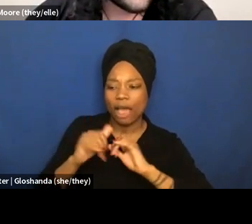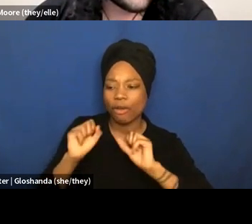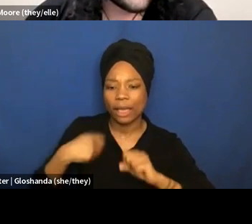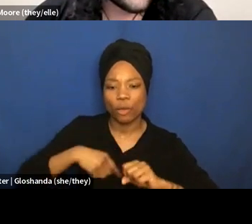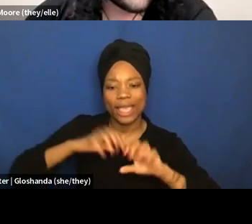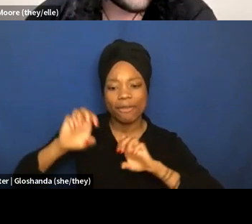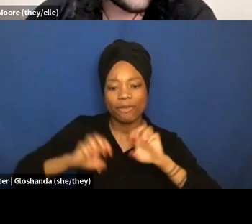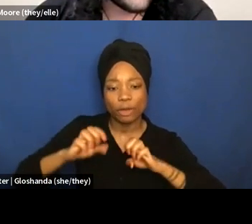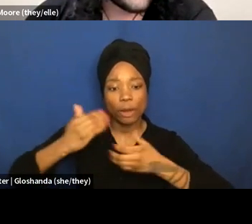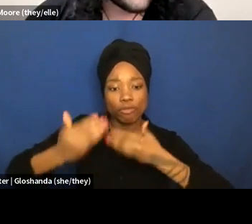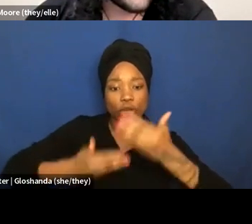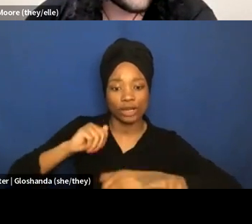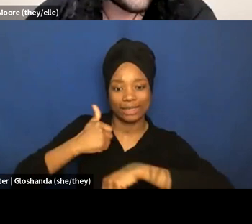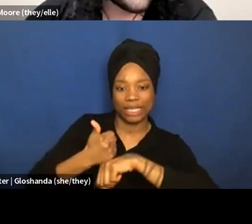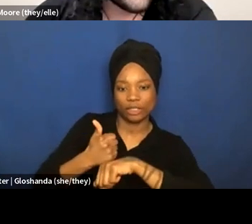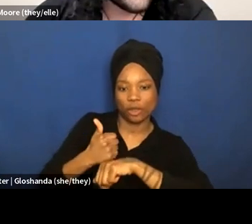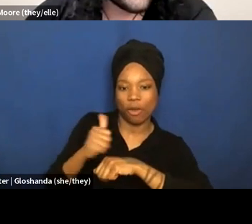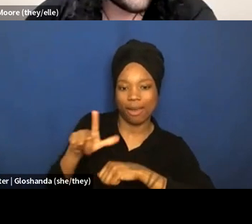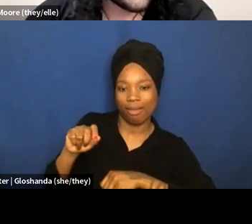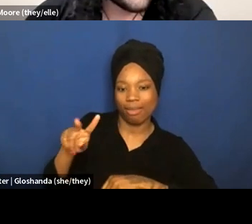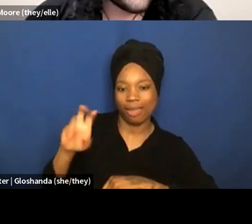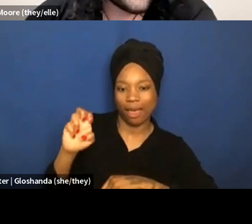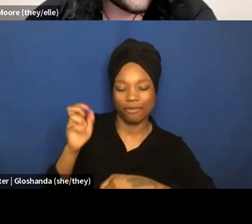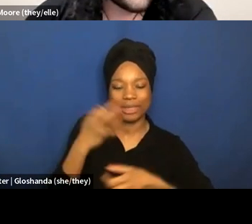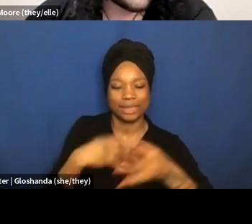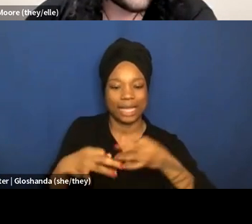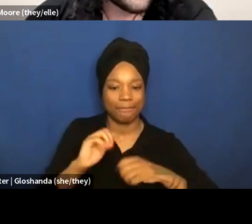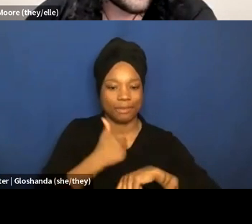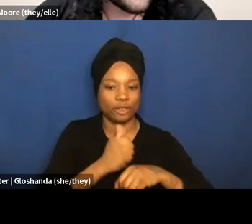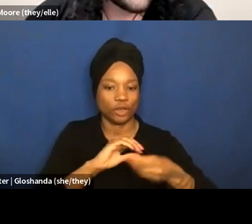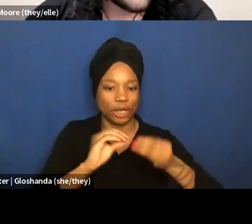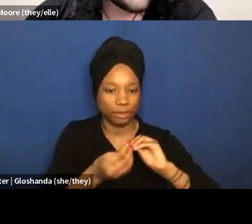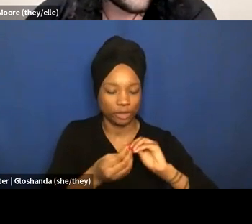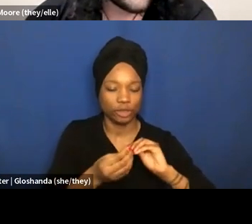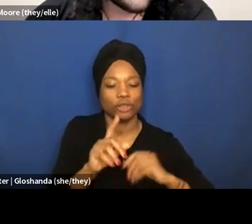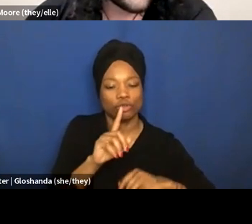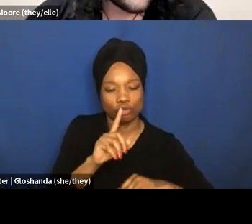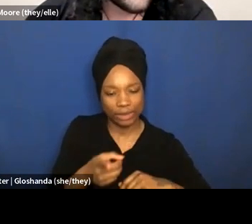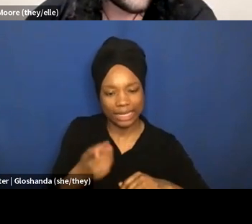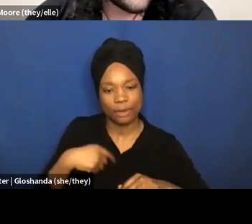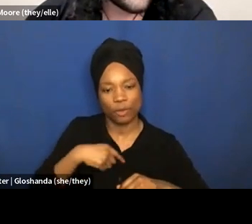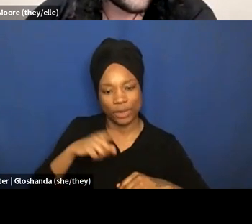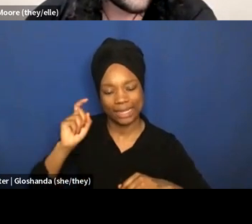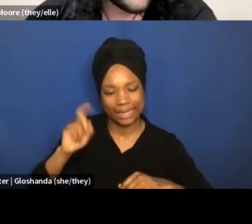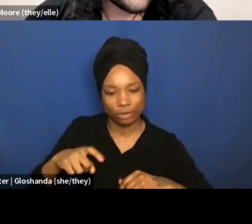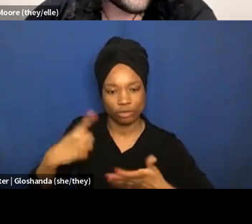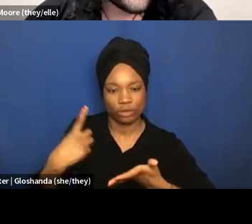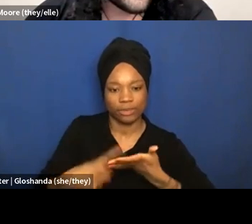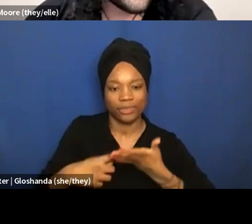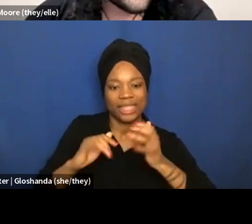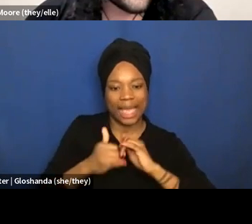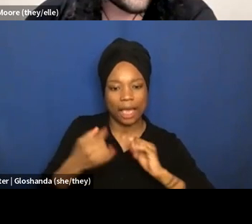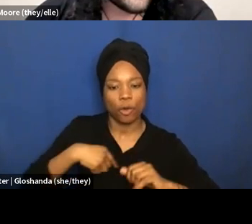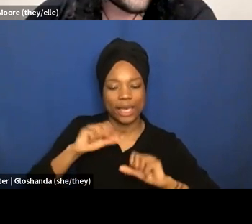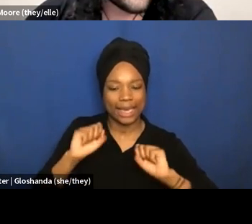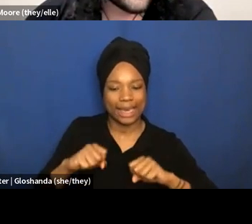in some way, how the deepest accommodations and the shifts can be in how we evaluate. But the resourcing is